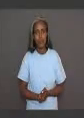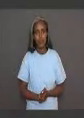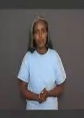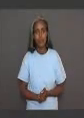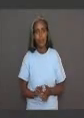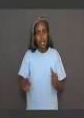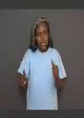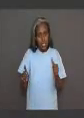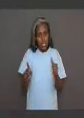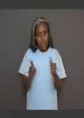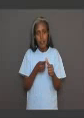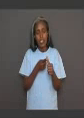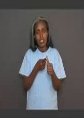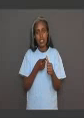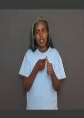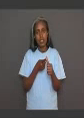The first is,